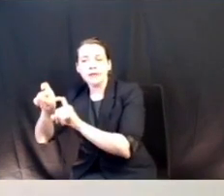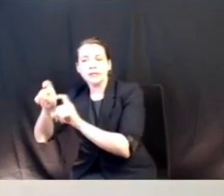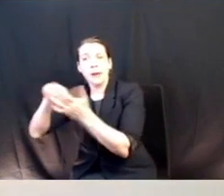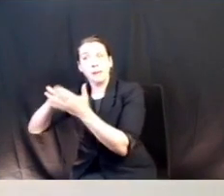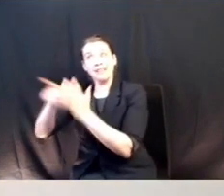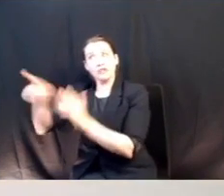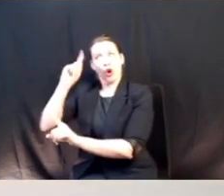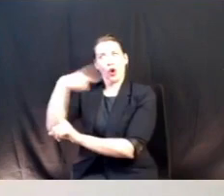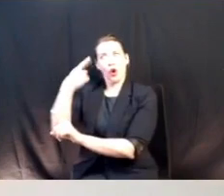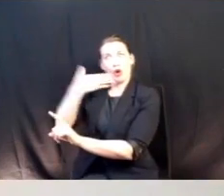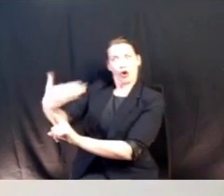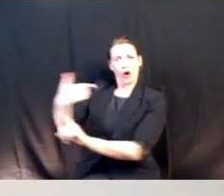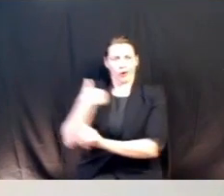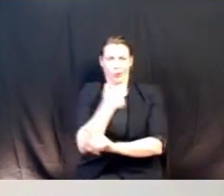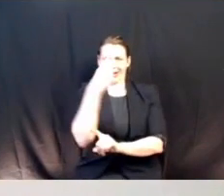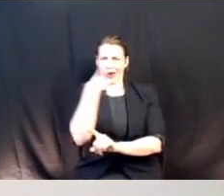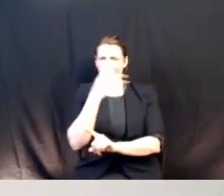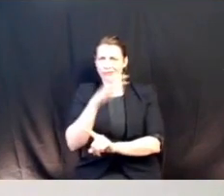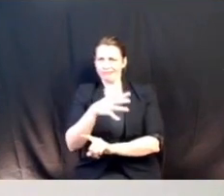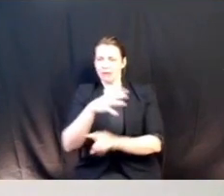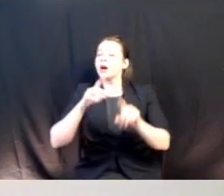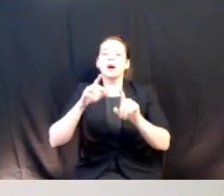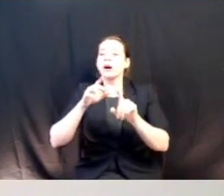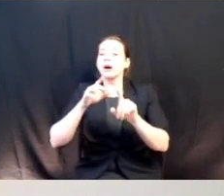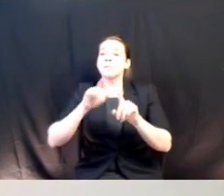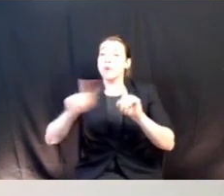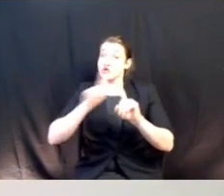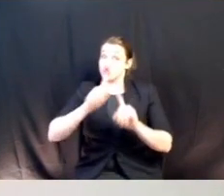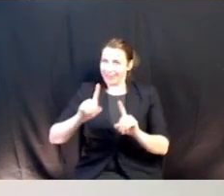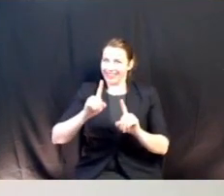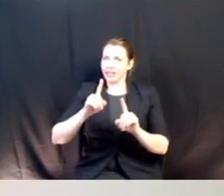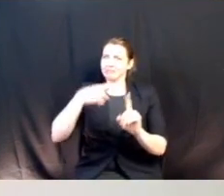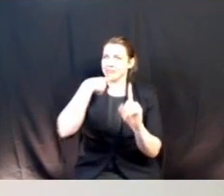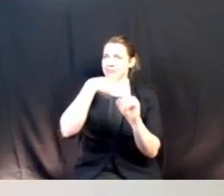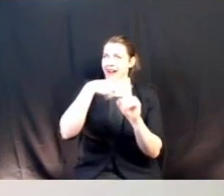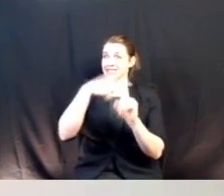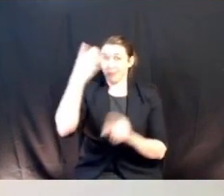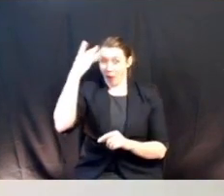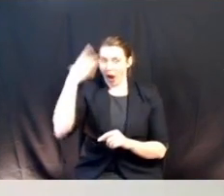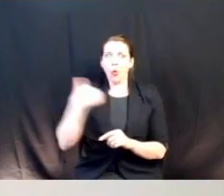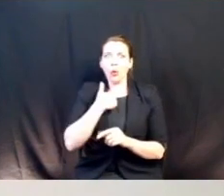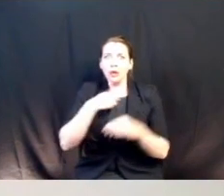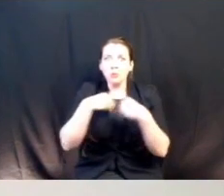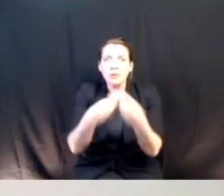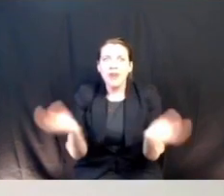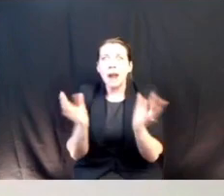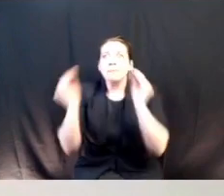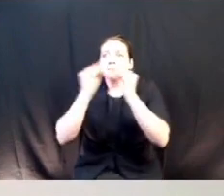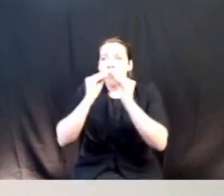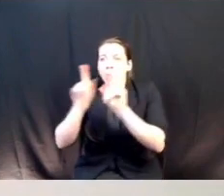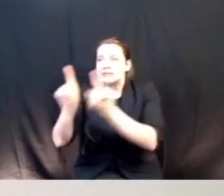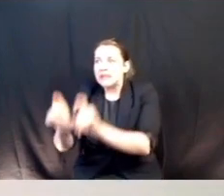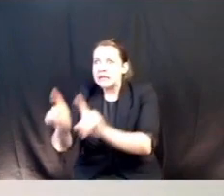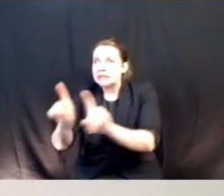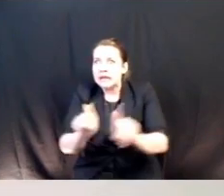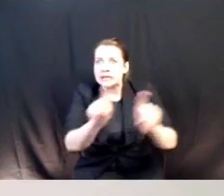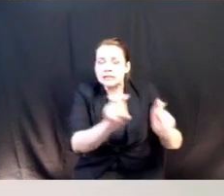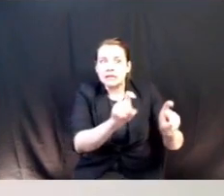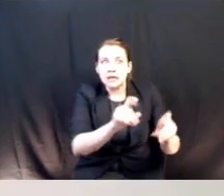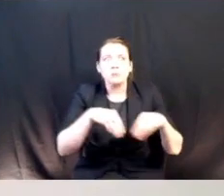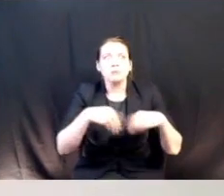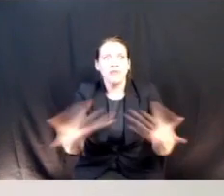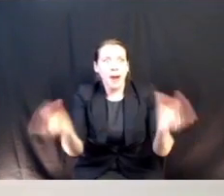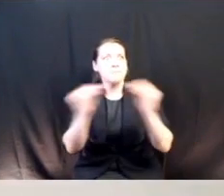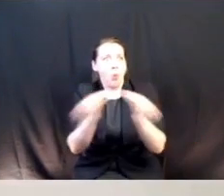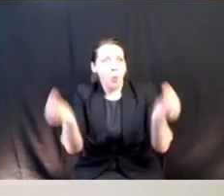have been able to ramp up testing throughout the state, and this is getting us closer to actual numbers, but it's falling